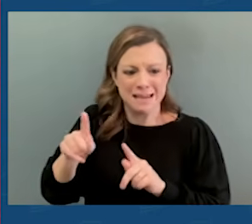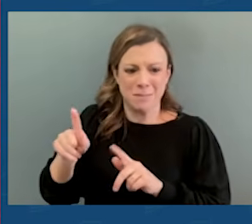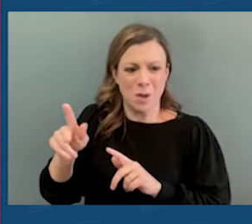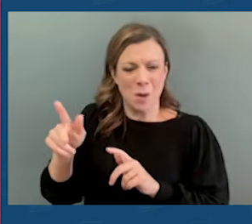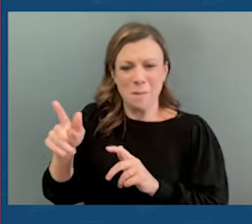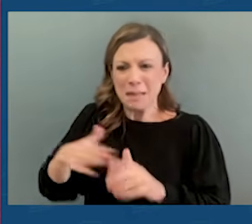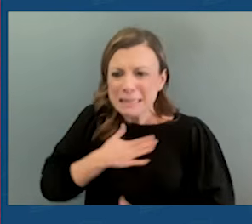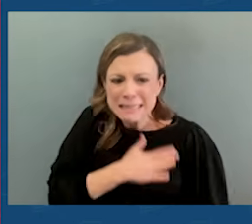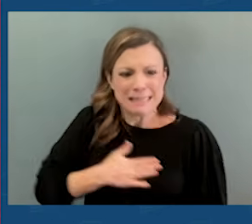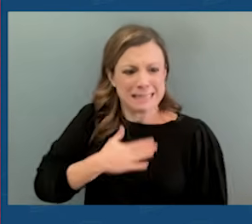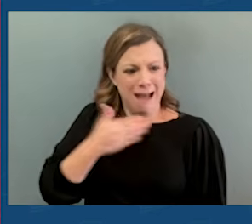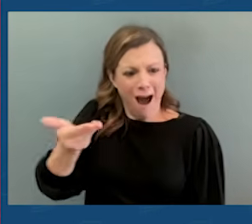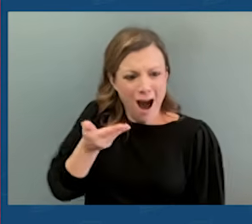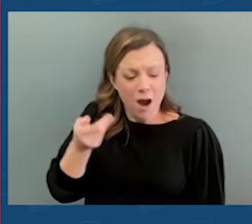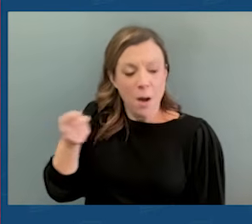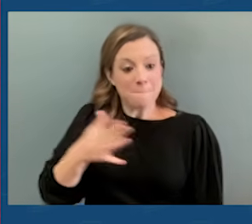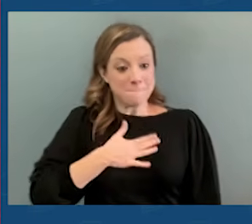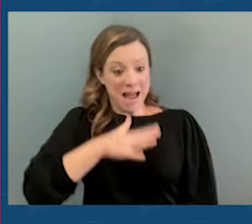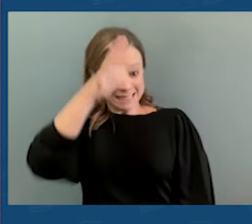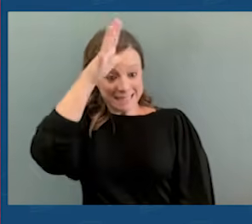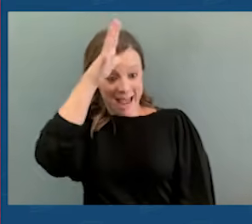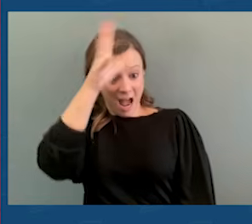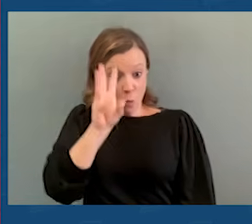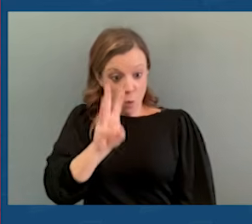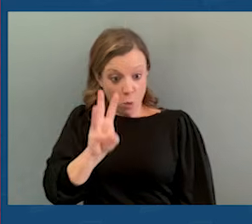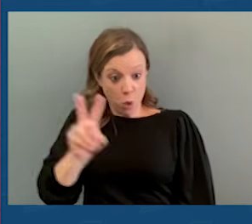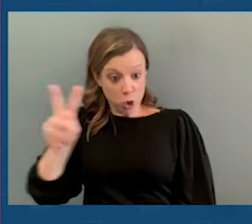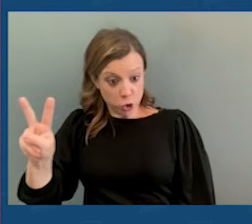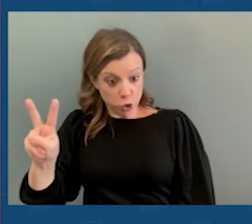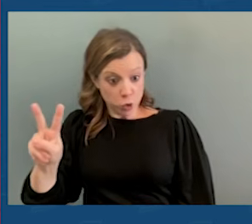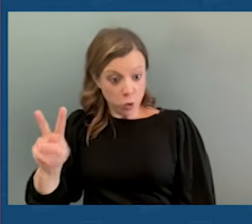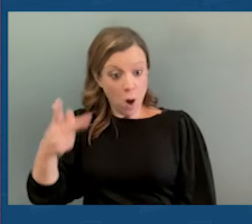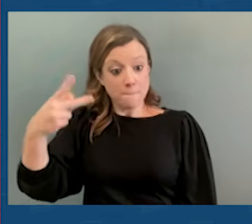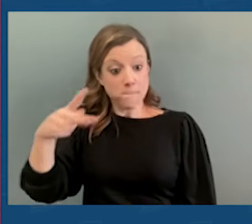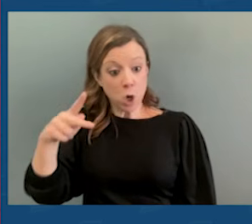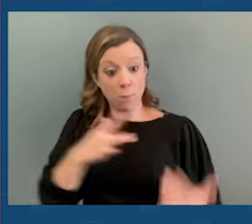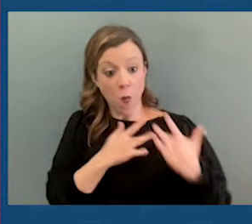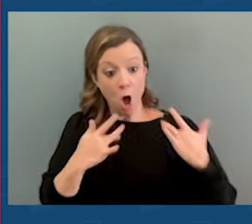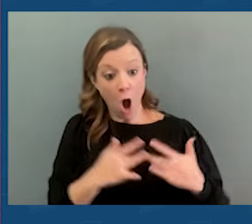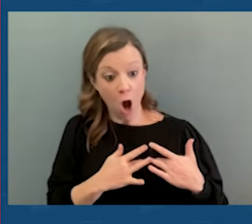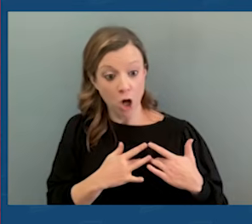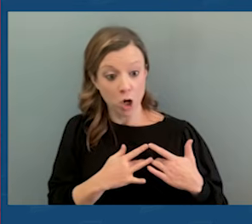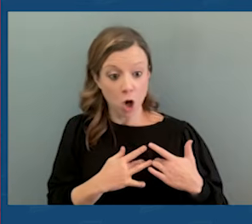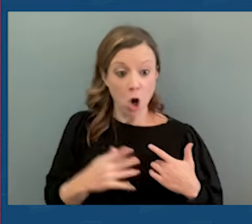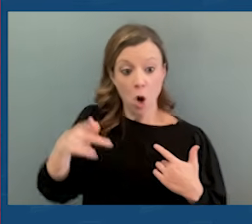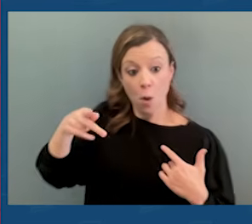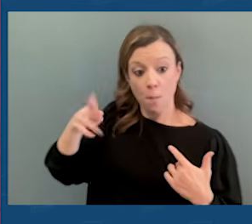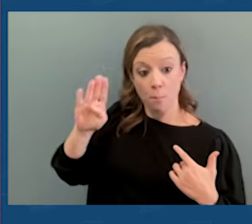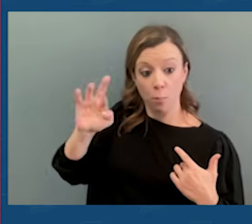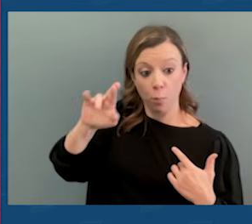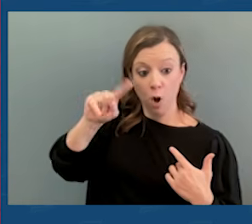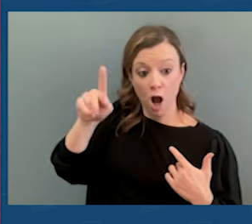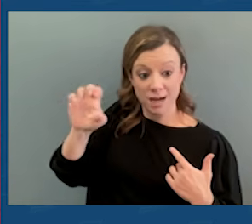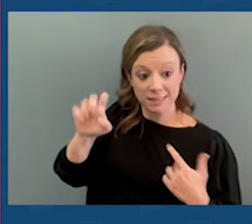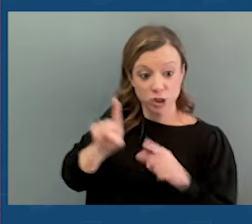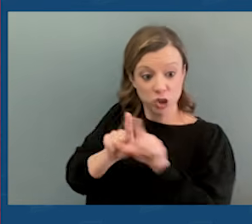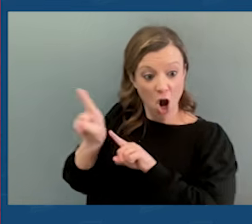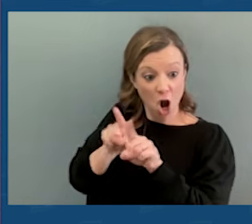War II, Purple Heart, Bronze Star, injured in battle,